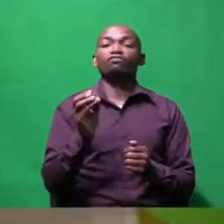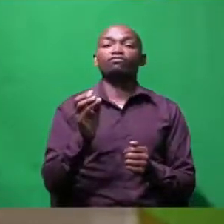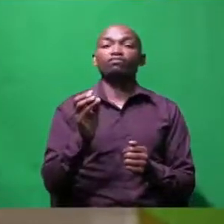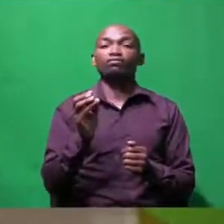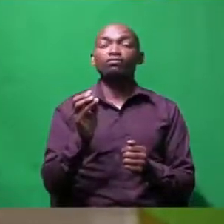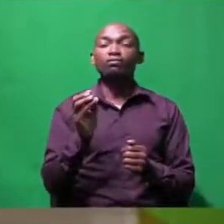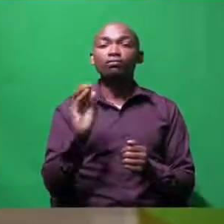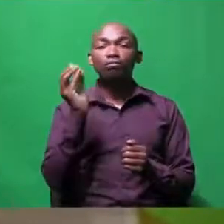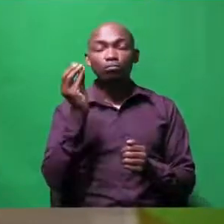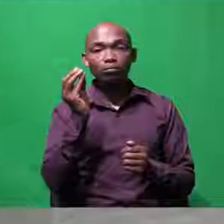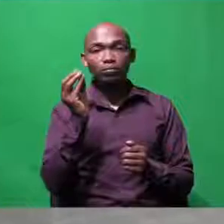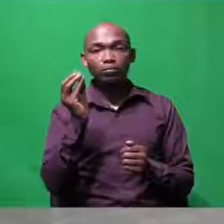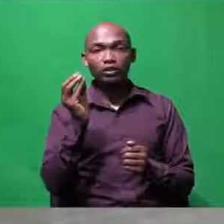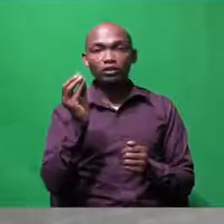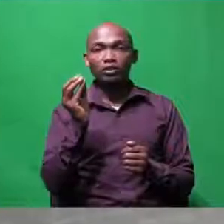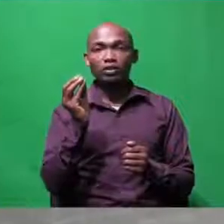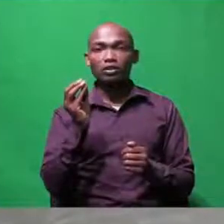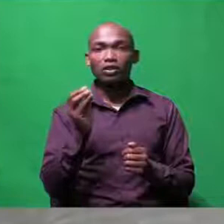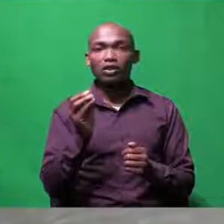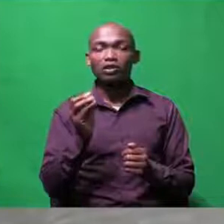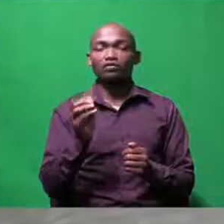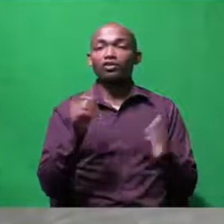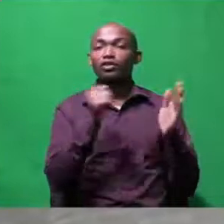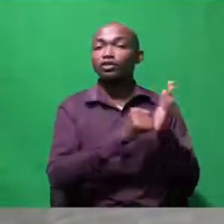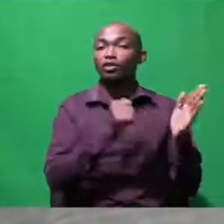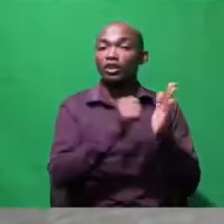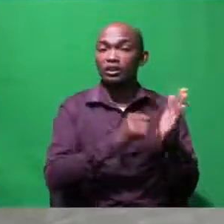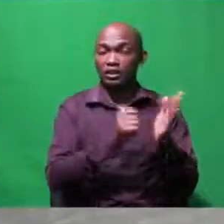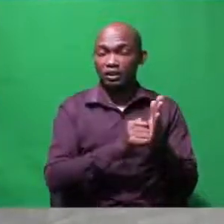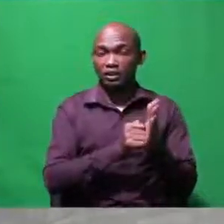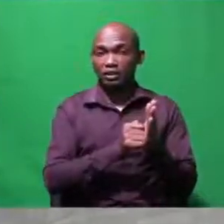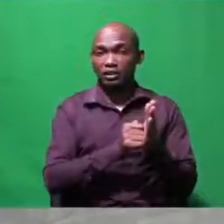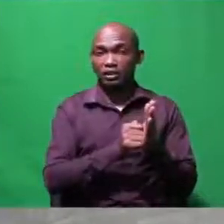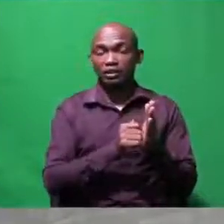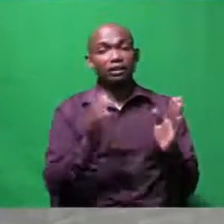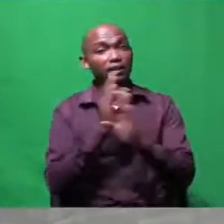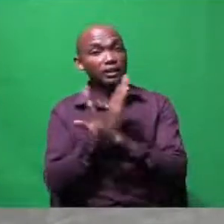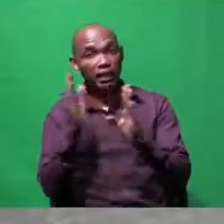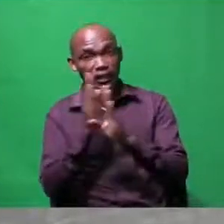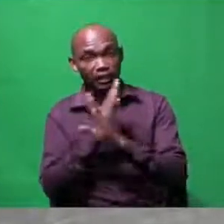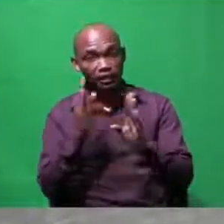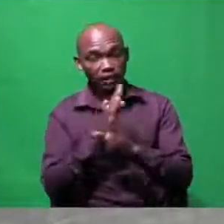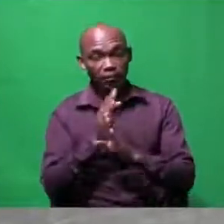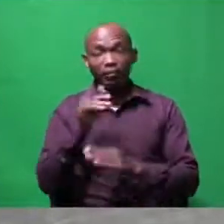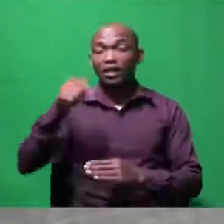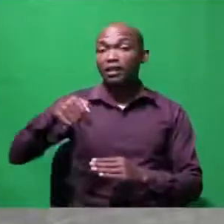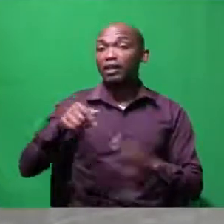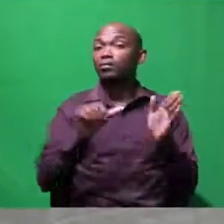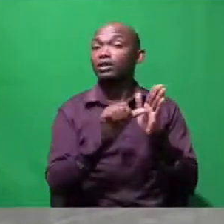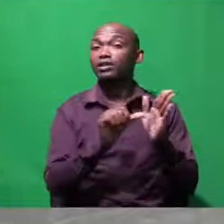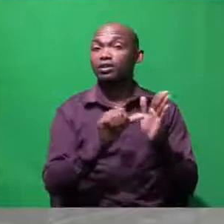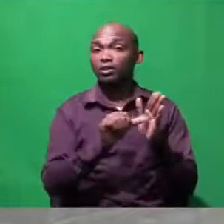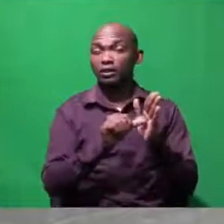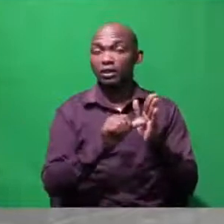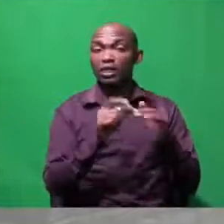state. It's aggregated of mineral. Here, my students,